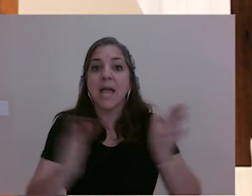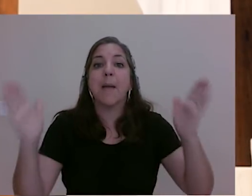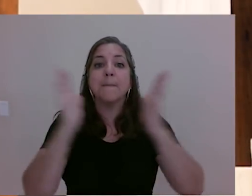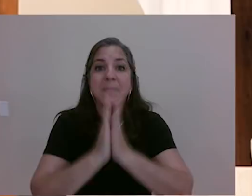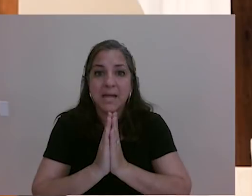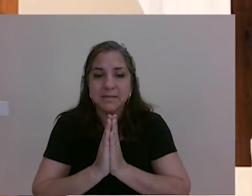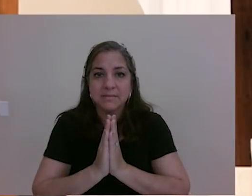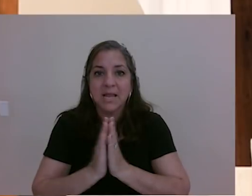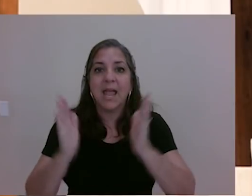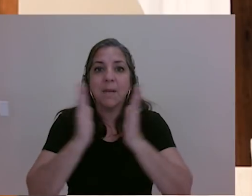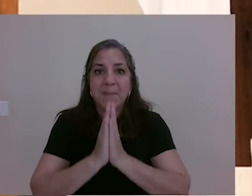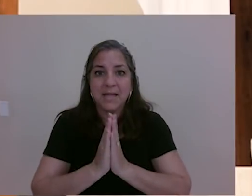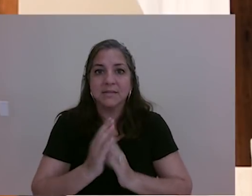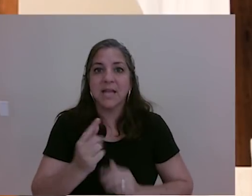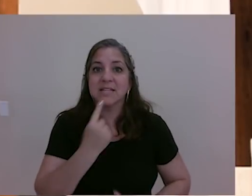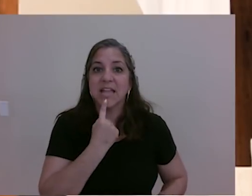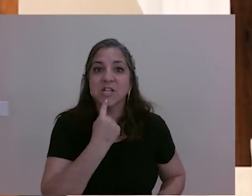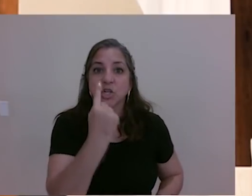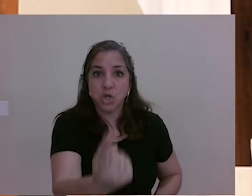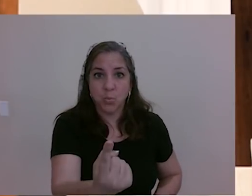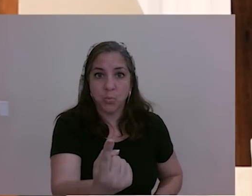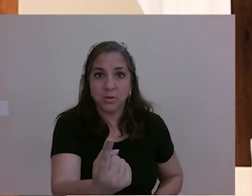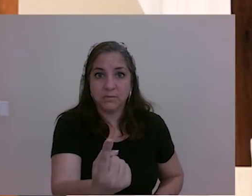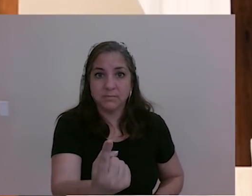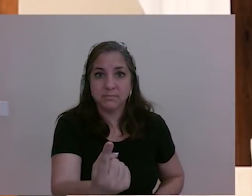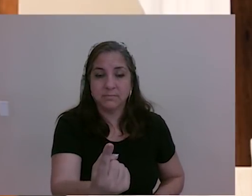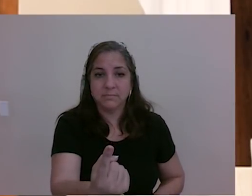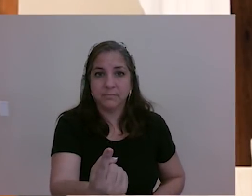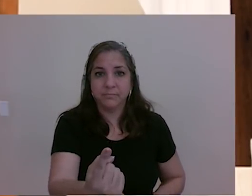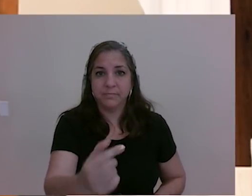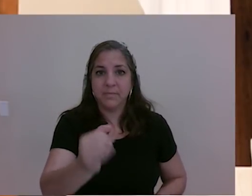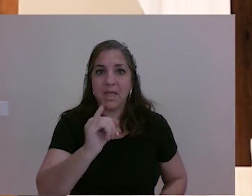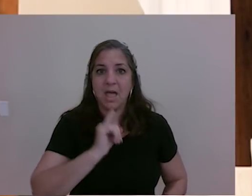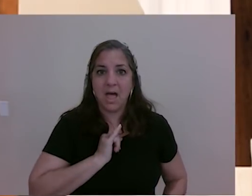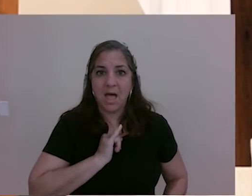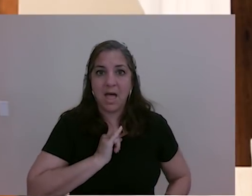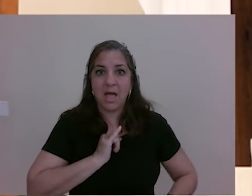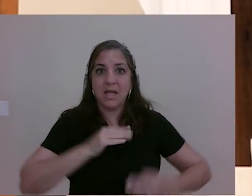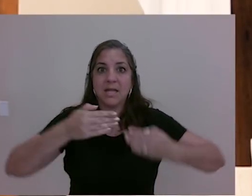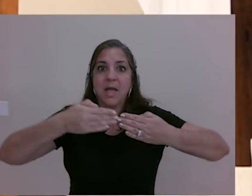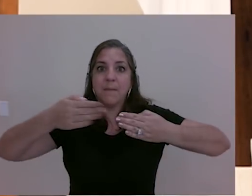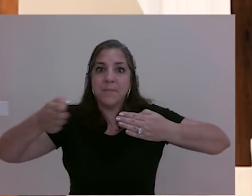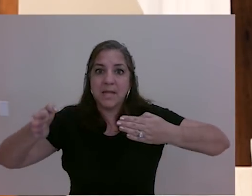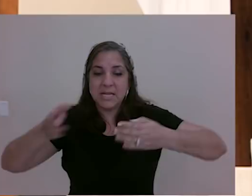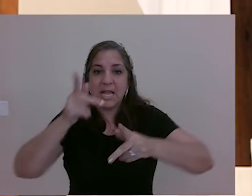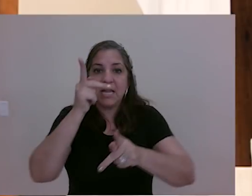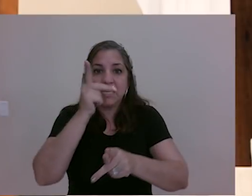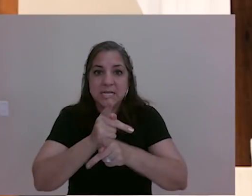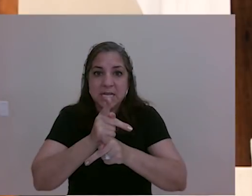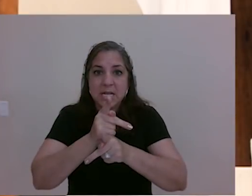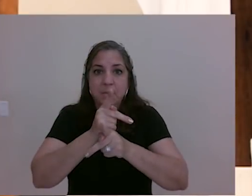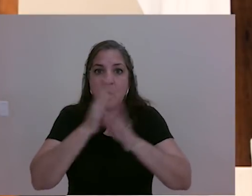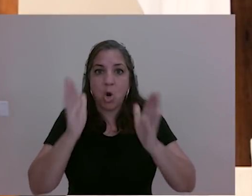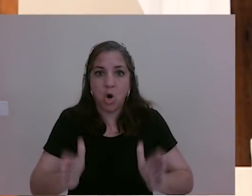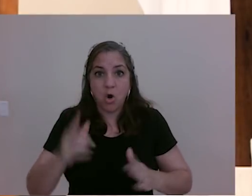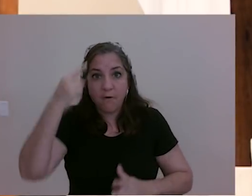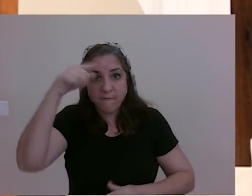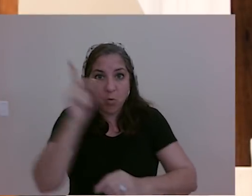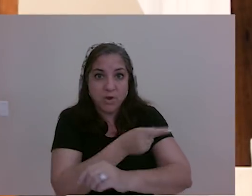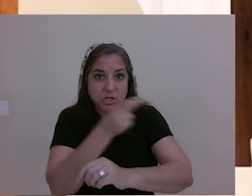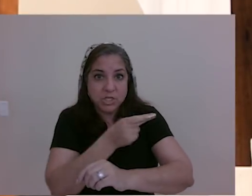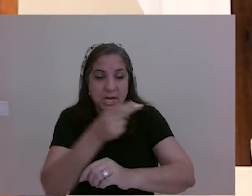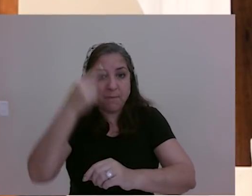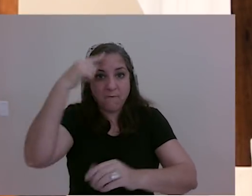"Amen, amen, I say to you, I am the gate for the sheep, and all who